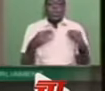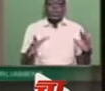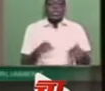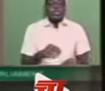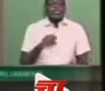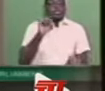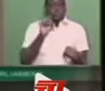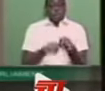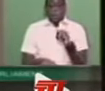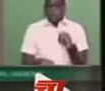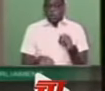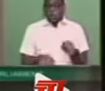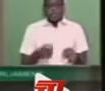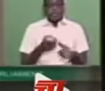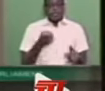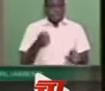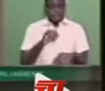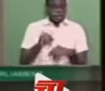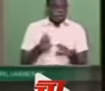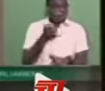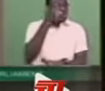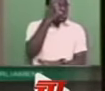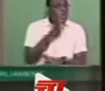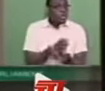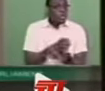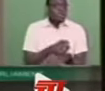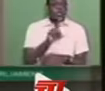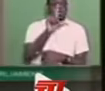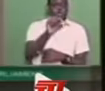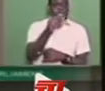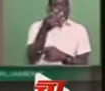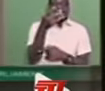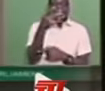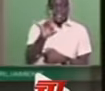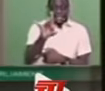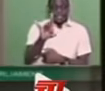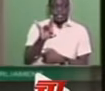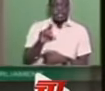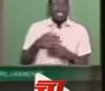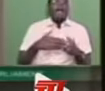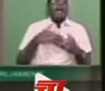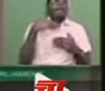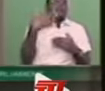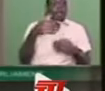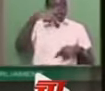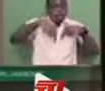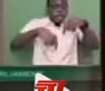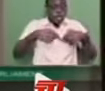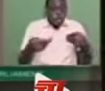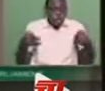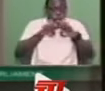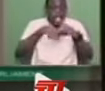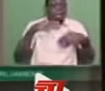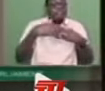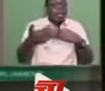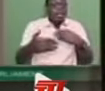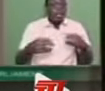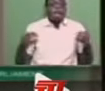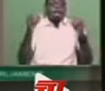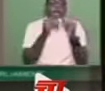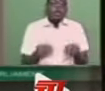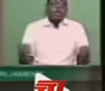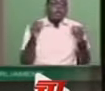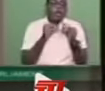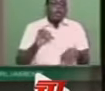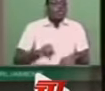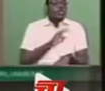numbers for, thereafter they shut down Better Trend, with thousands of more workers going home You had many other companies shutting down with workers